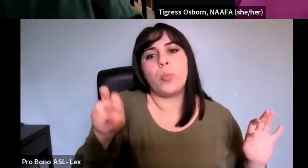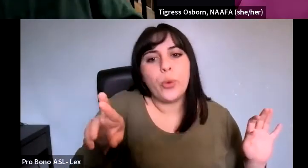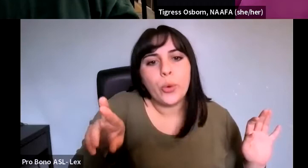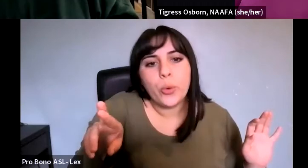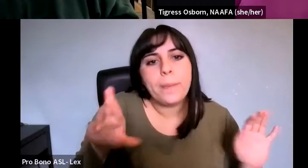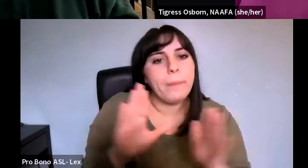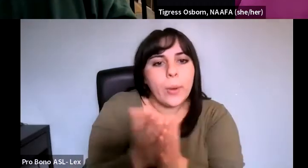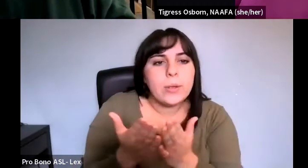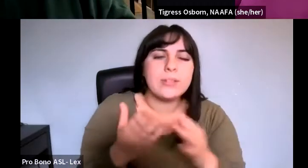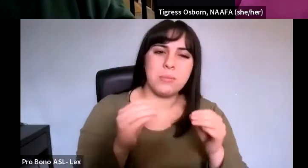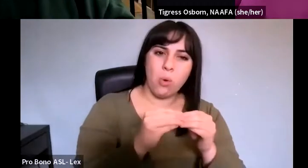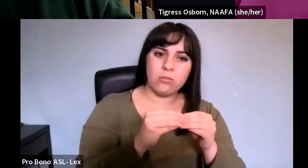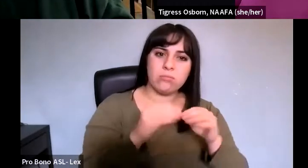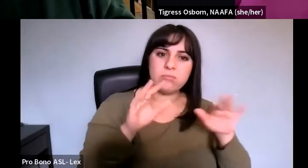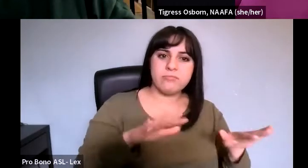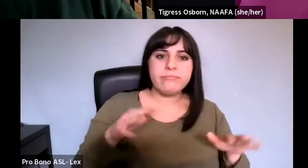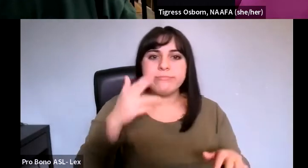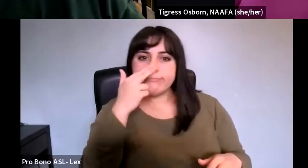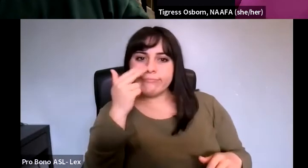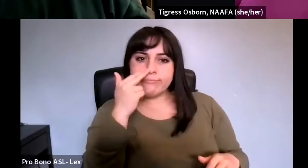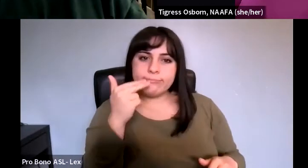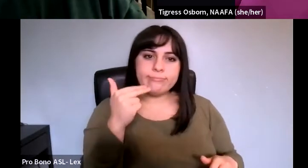jokey, almost like memoir,